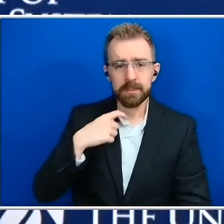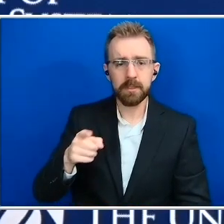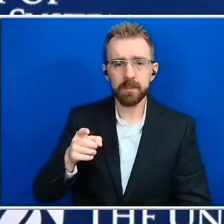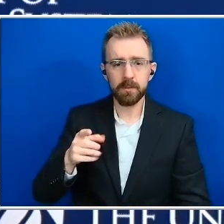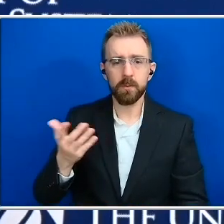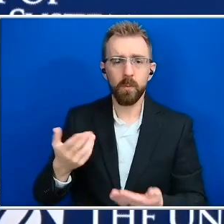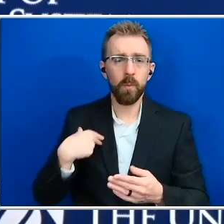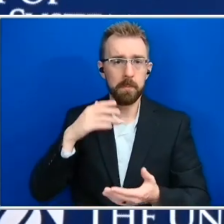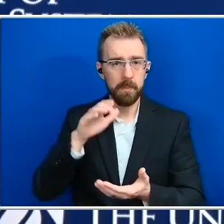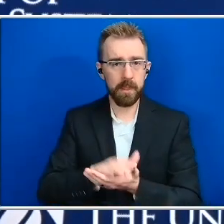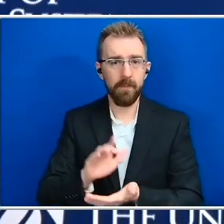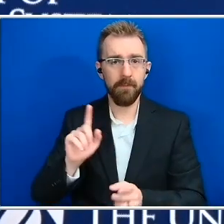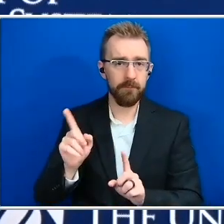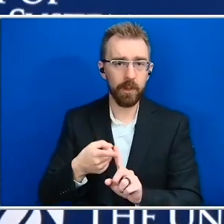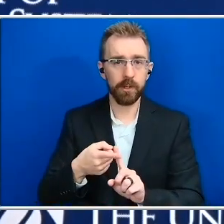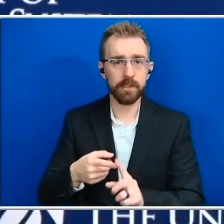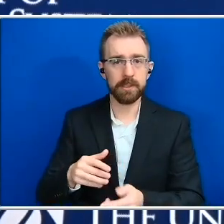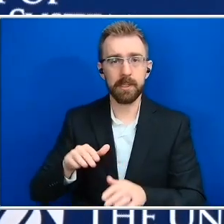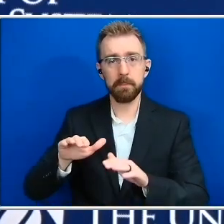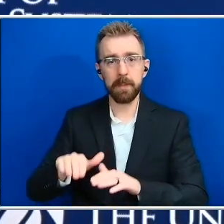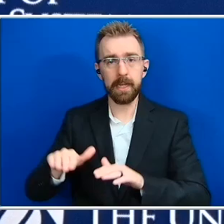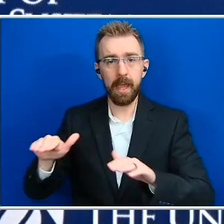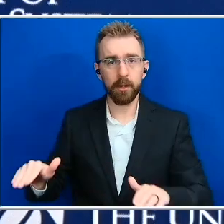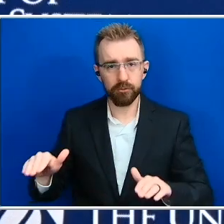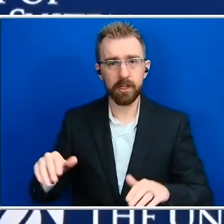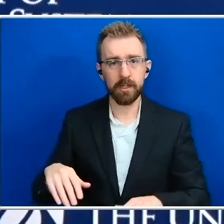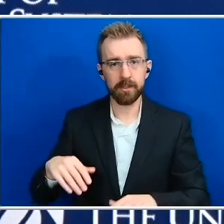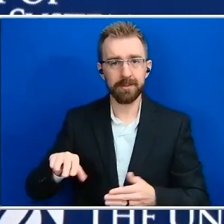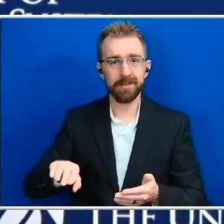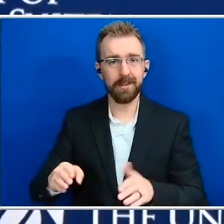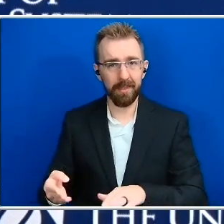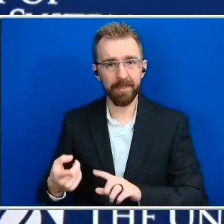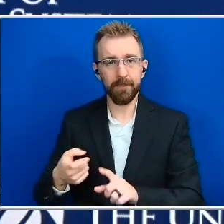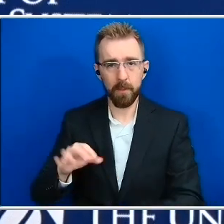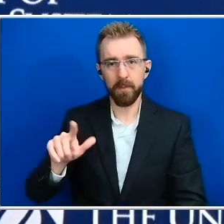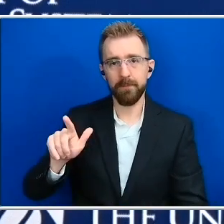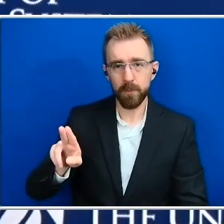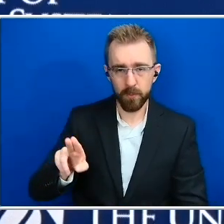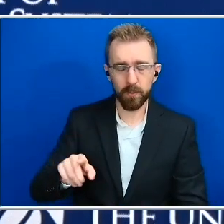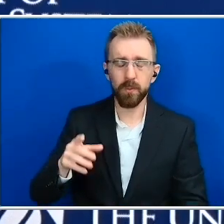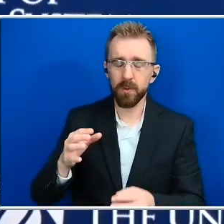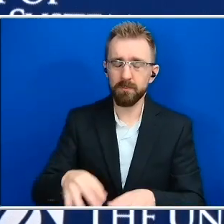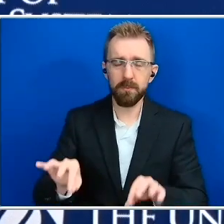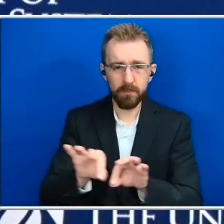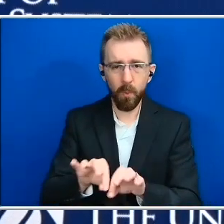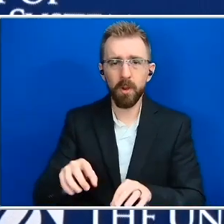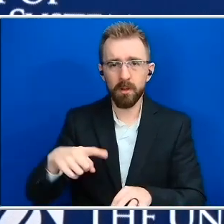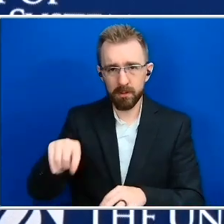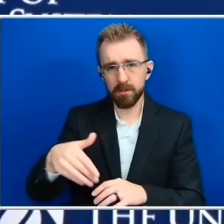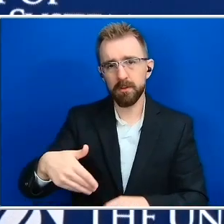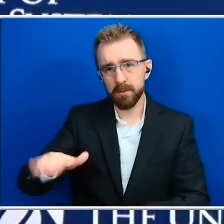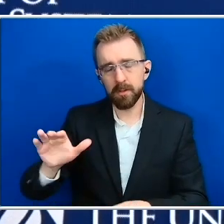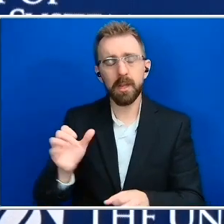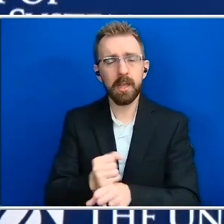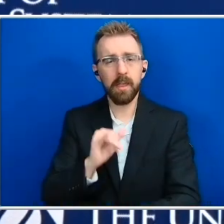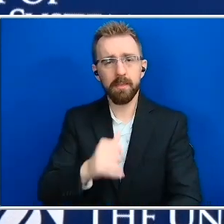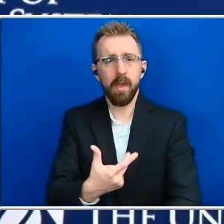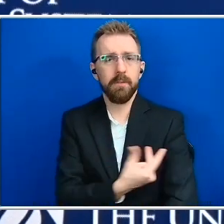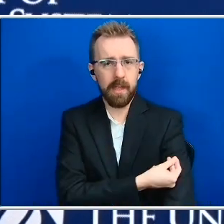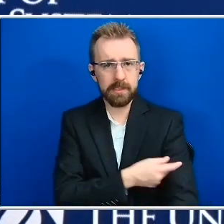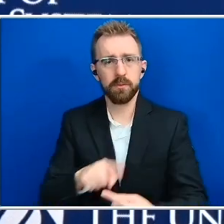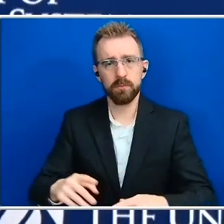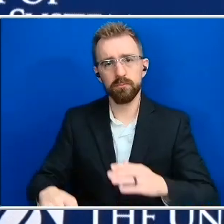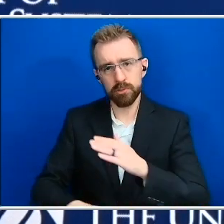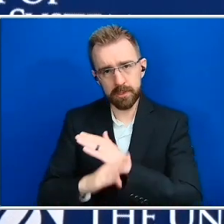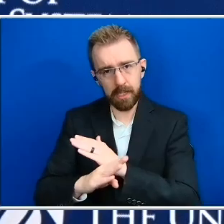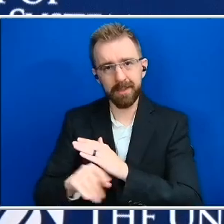first pediatric or child death from influenza. So it is vitally important to get that influenza vaccine to protect against that, because